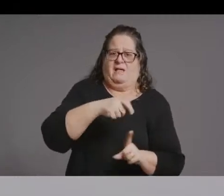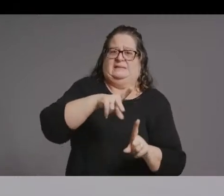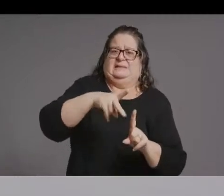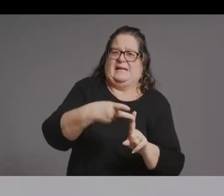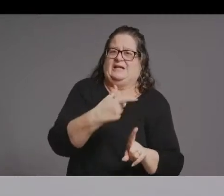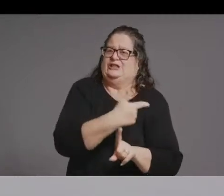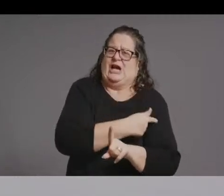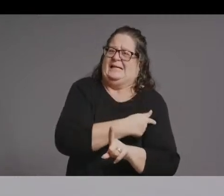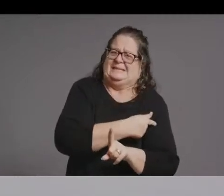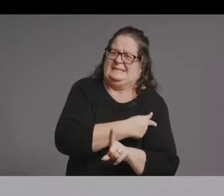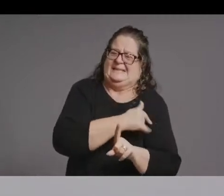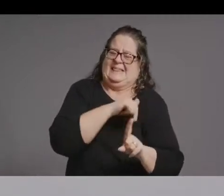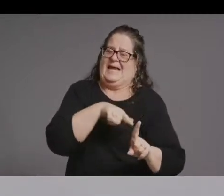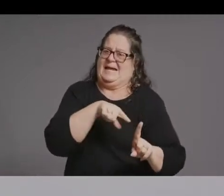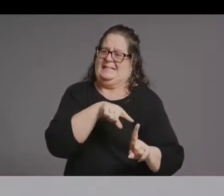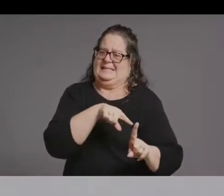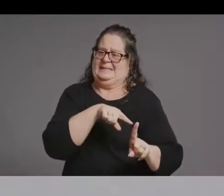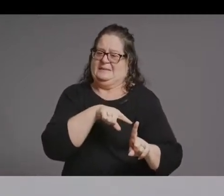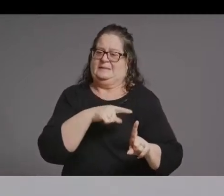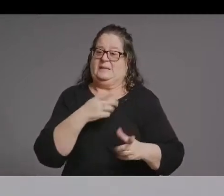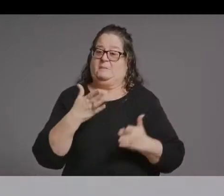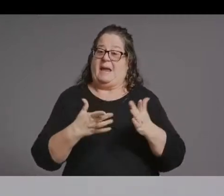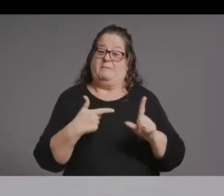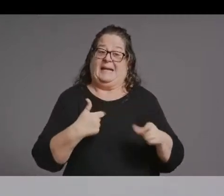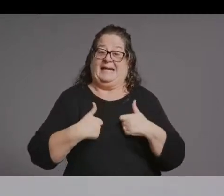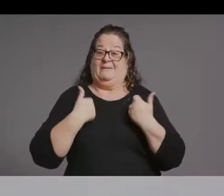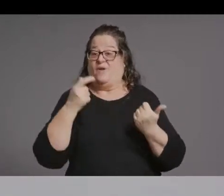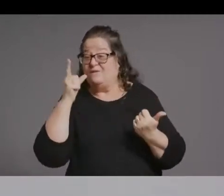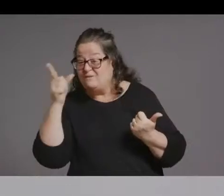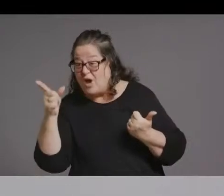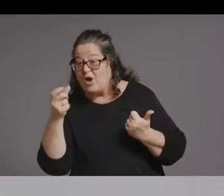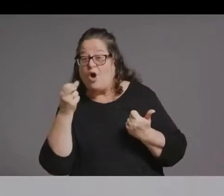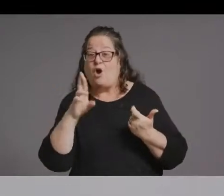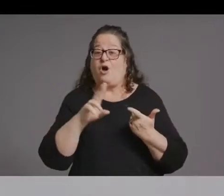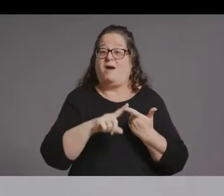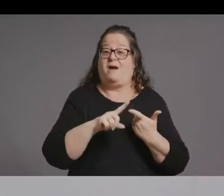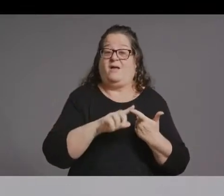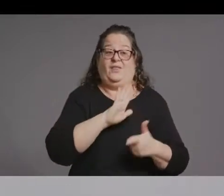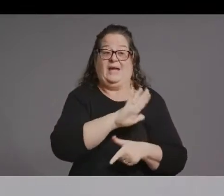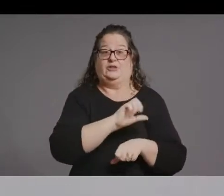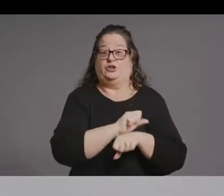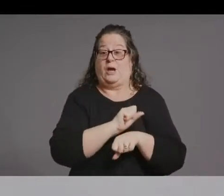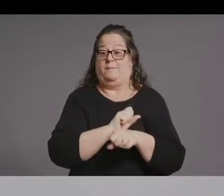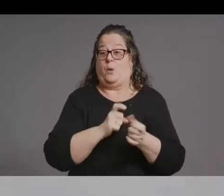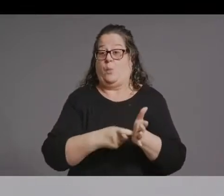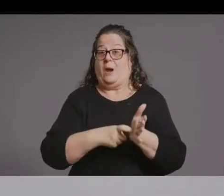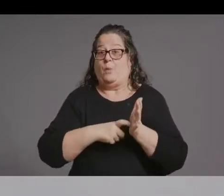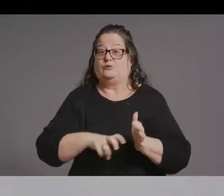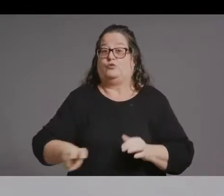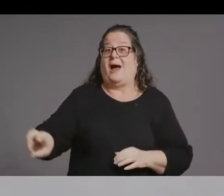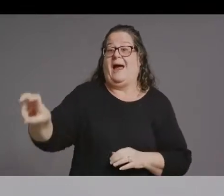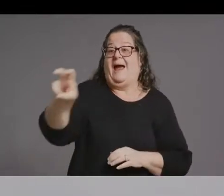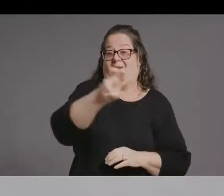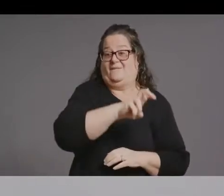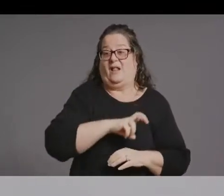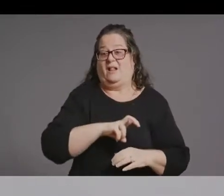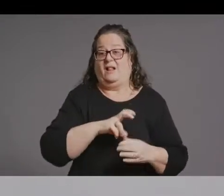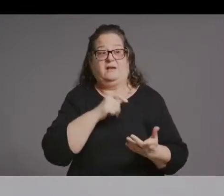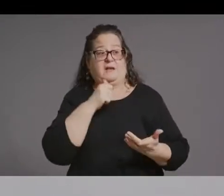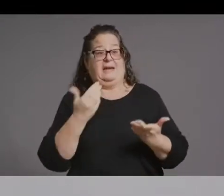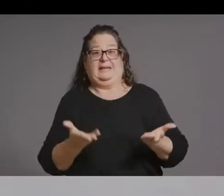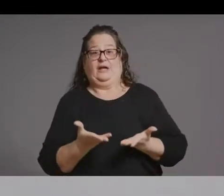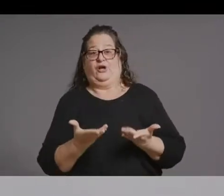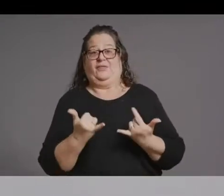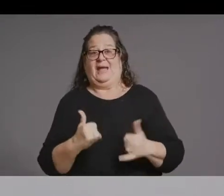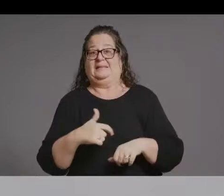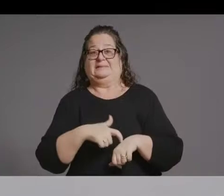like occupation, so they may not still be here in Arizona. And so that does, your second concern that